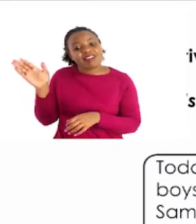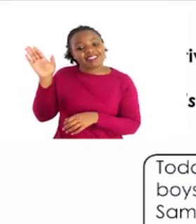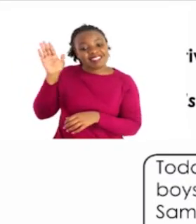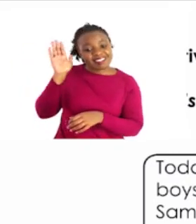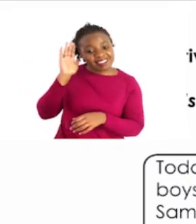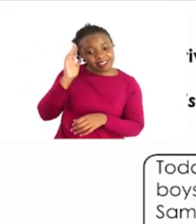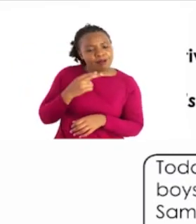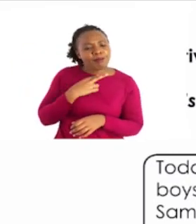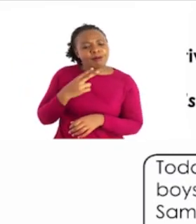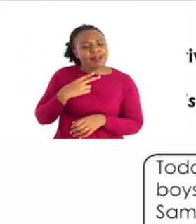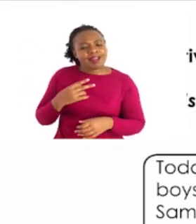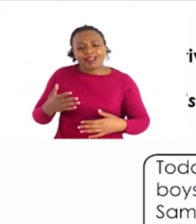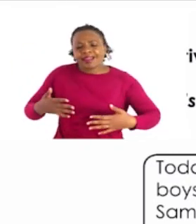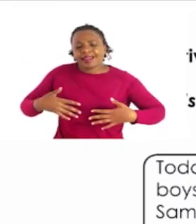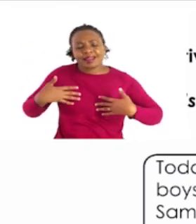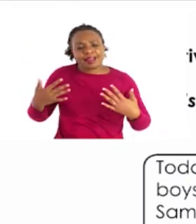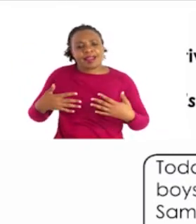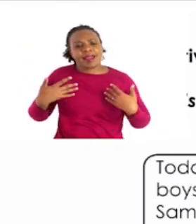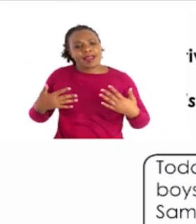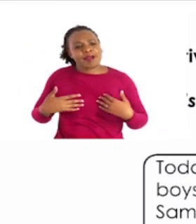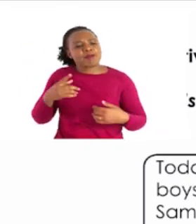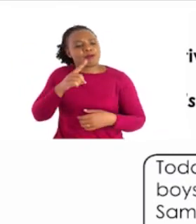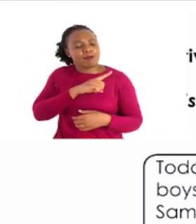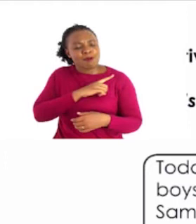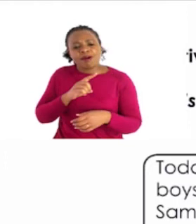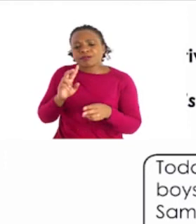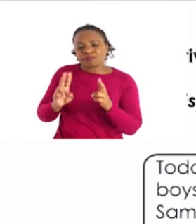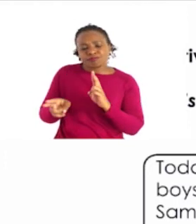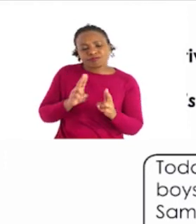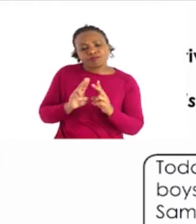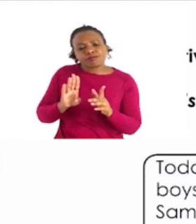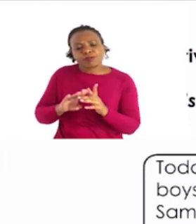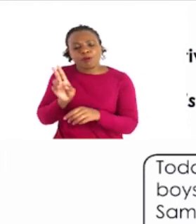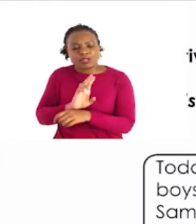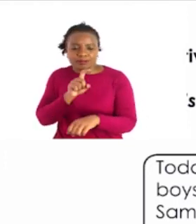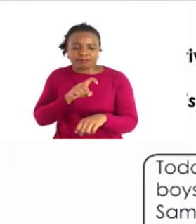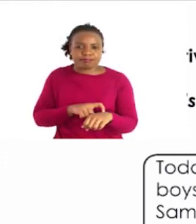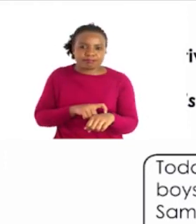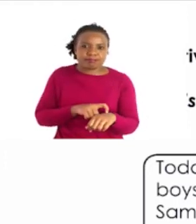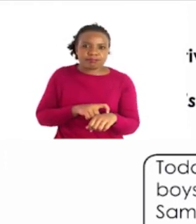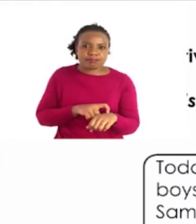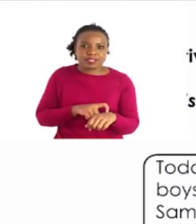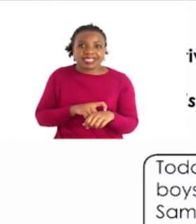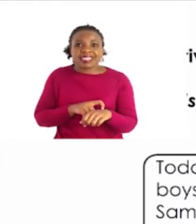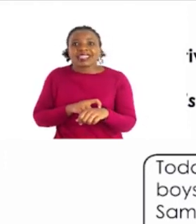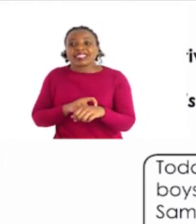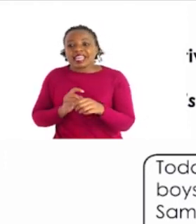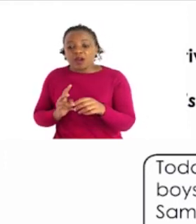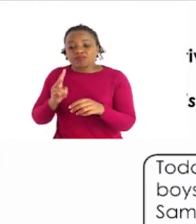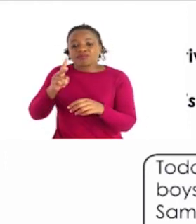their voices as they are talking about holiday times. They are passing the litter